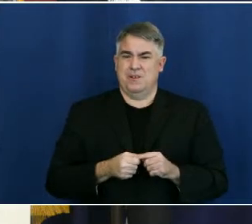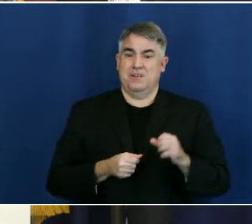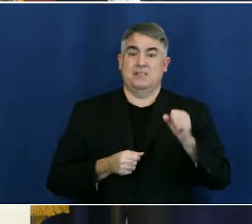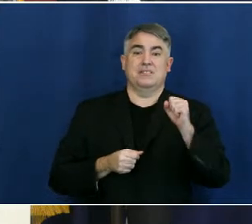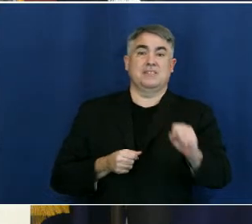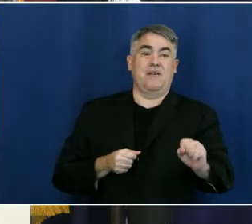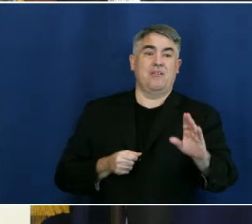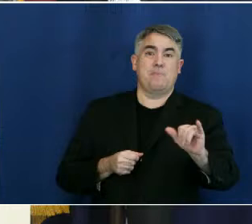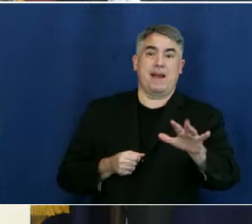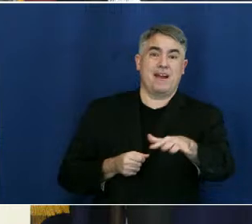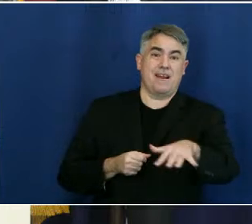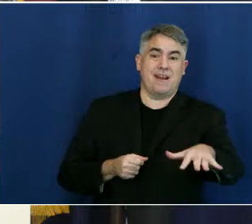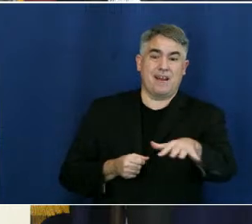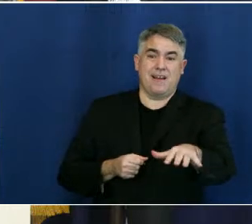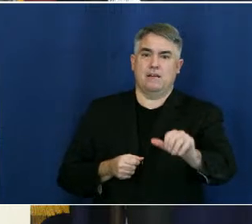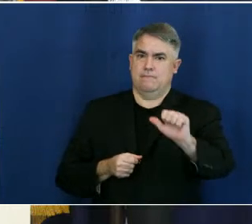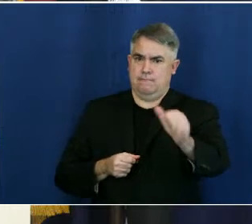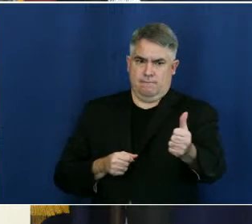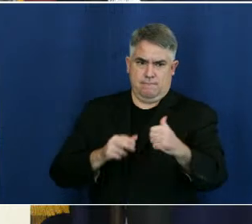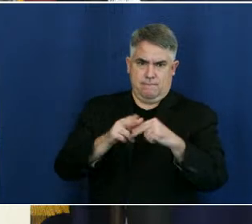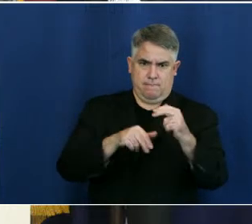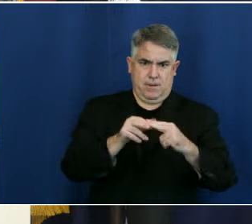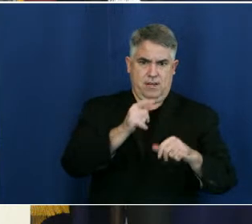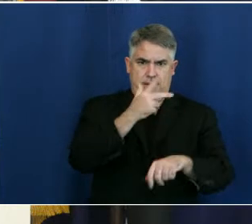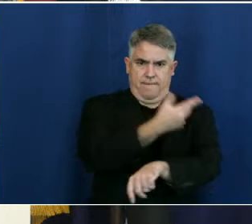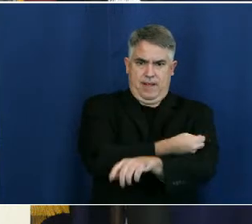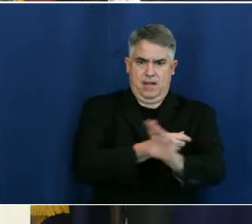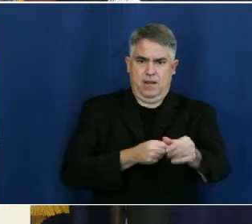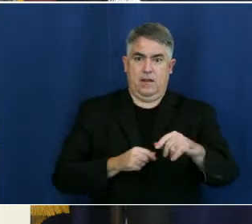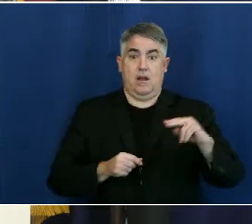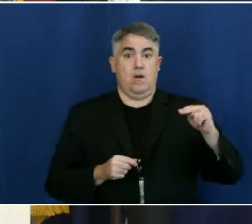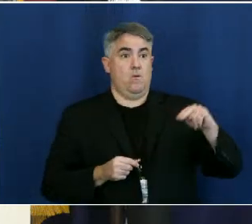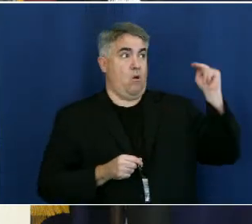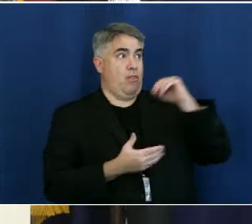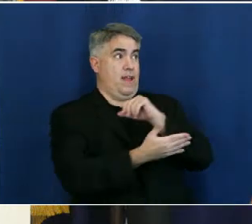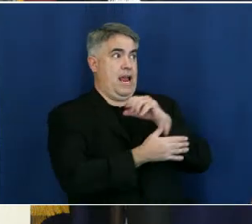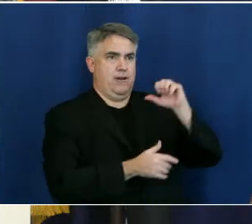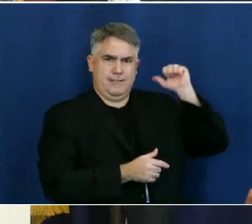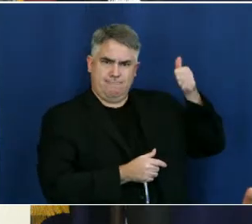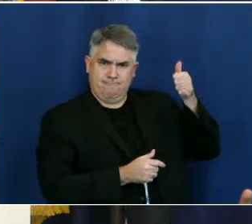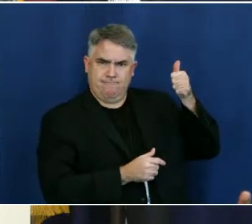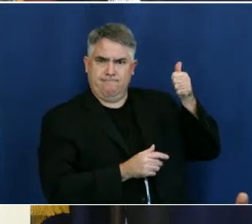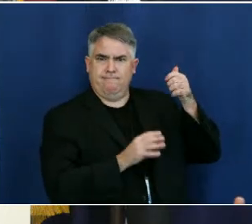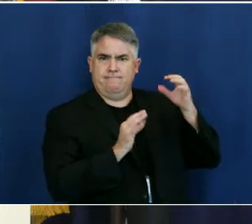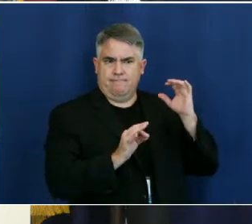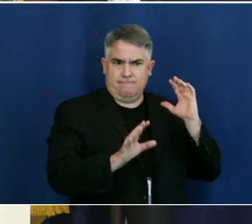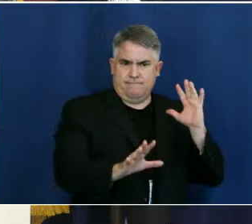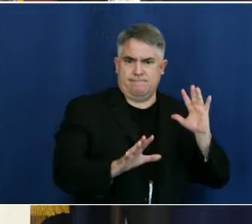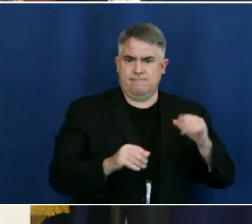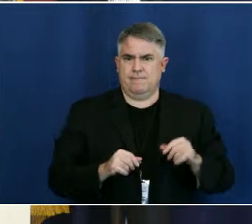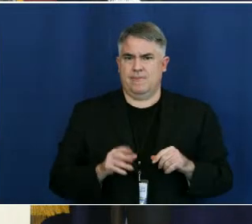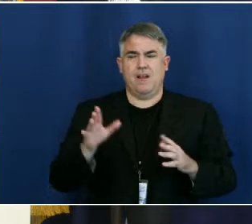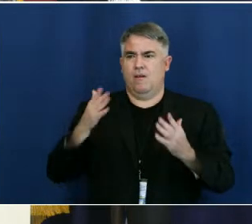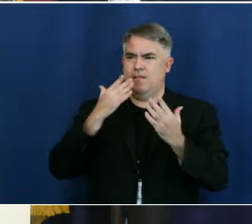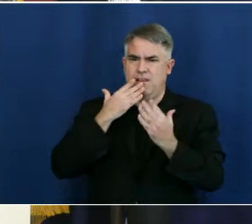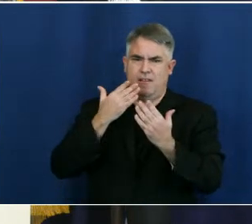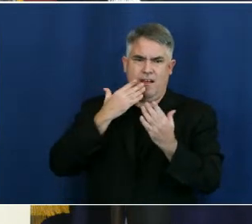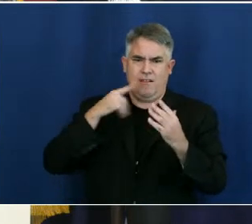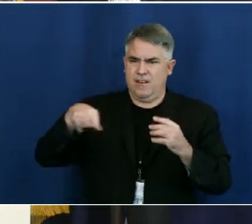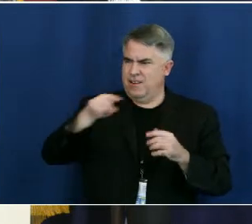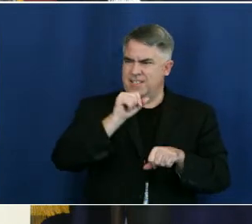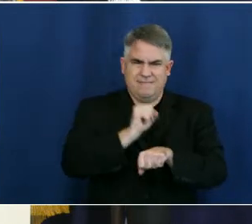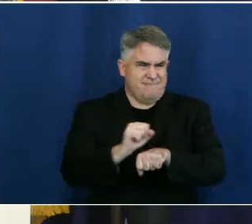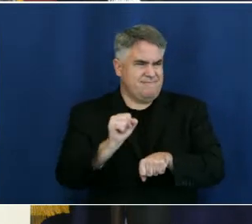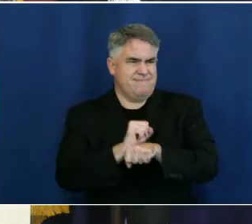where we have populations that are concerned. Again, thank you to our community partners for your support and for everything that you do. It's been a couple